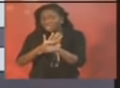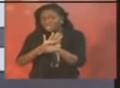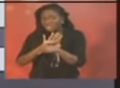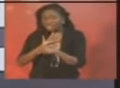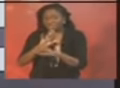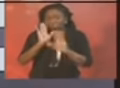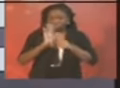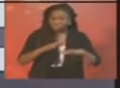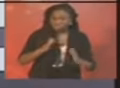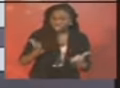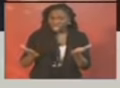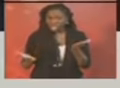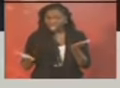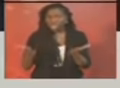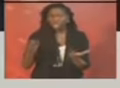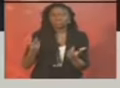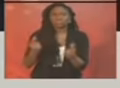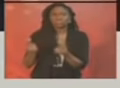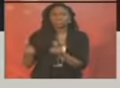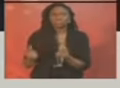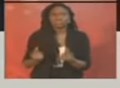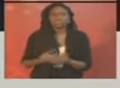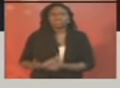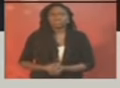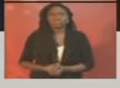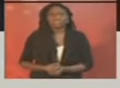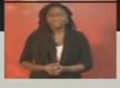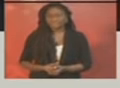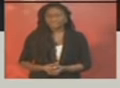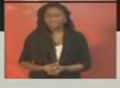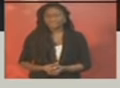have the first slide, please? All right, as we go through, next slide.